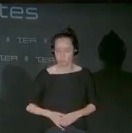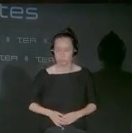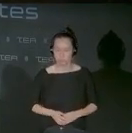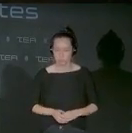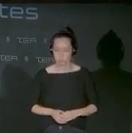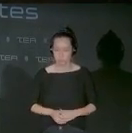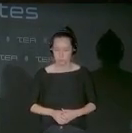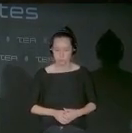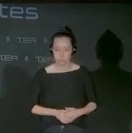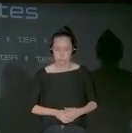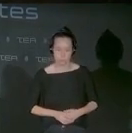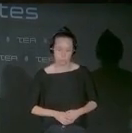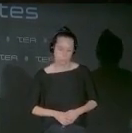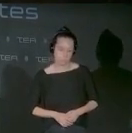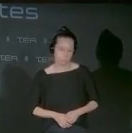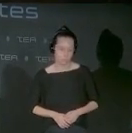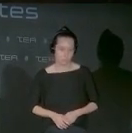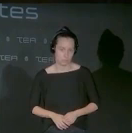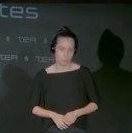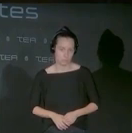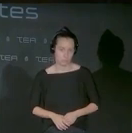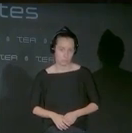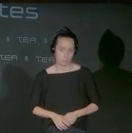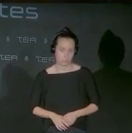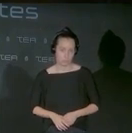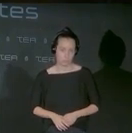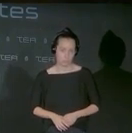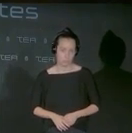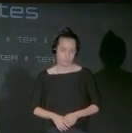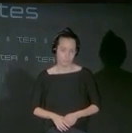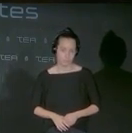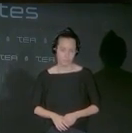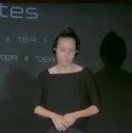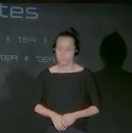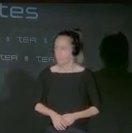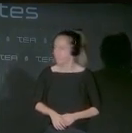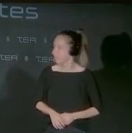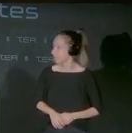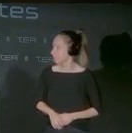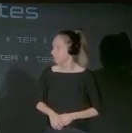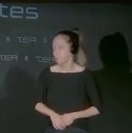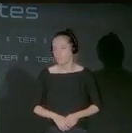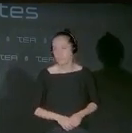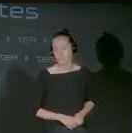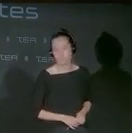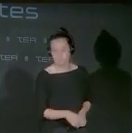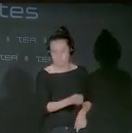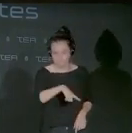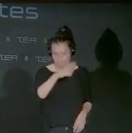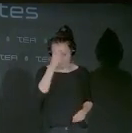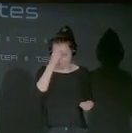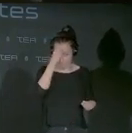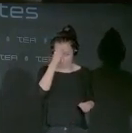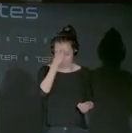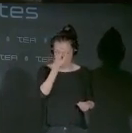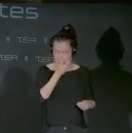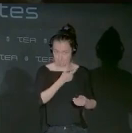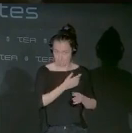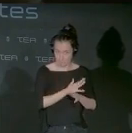Do you think that games are inevitably evolving into virtual worlds? Do you think that is something that is